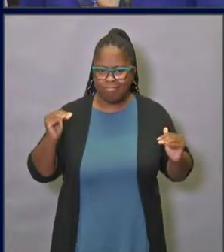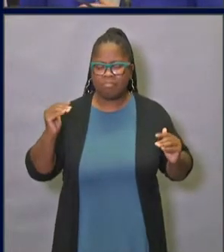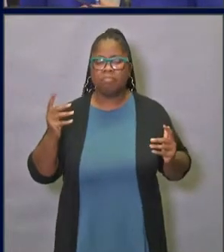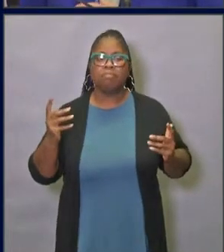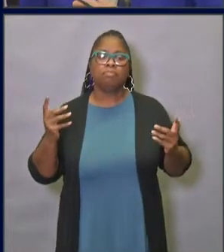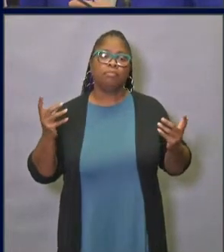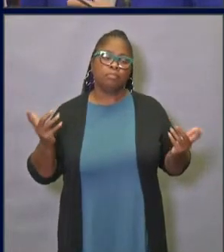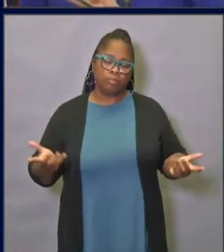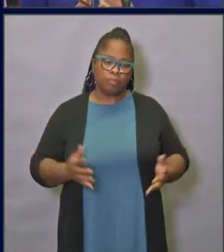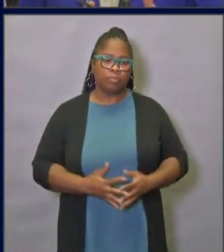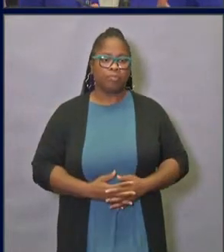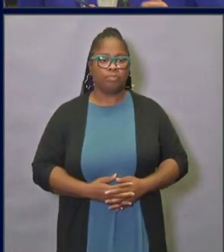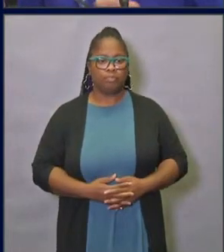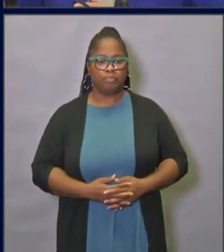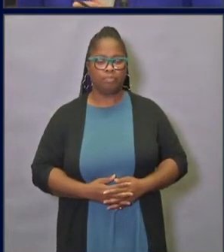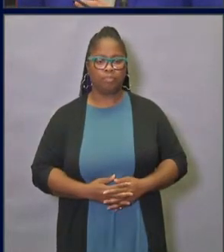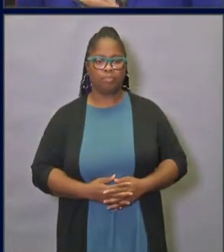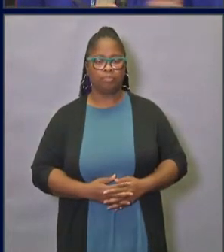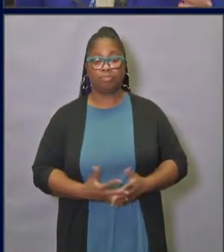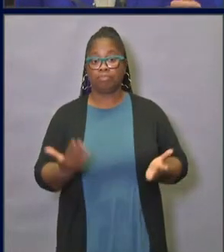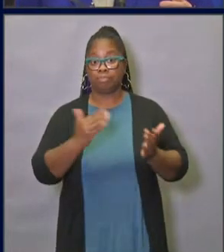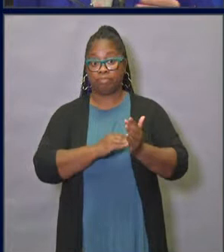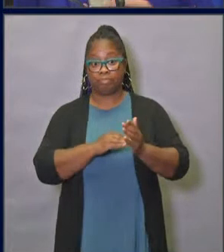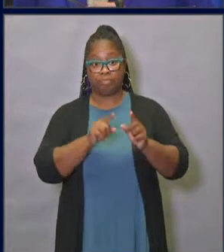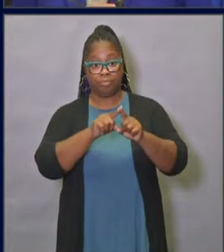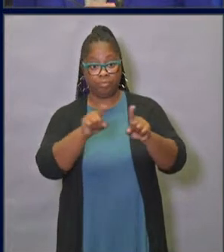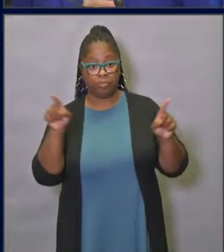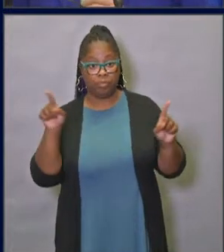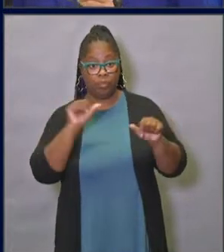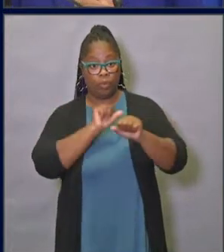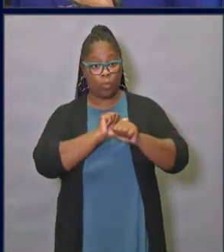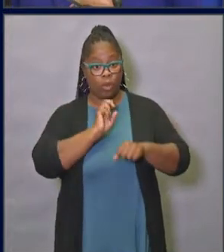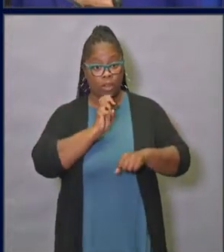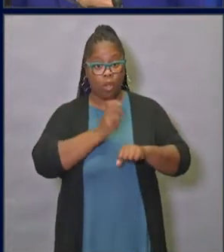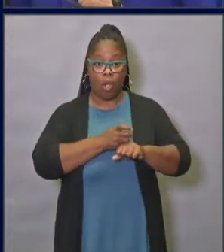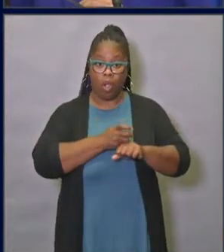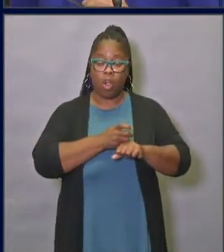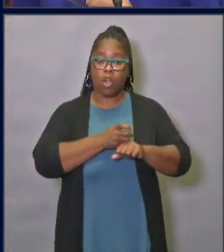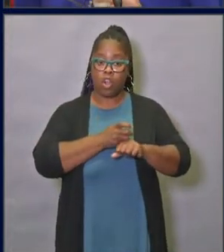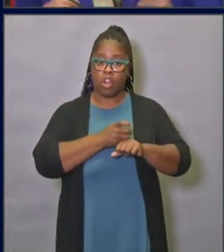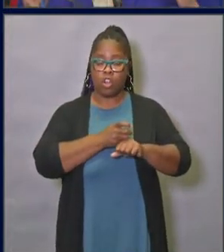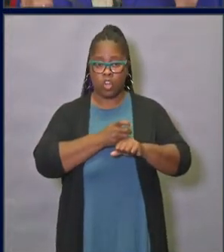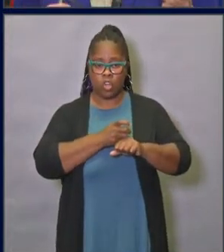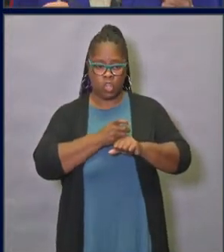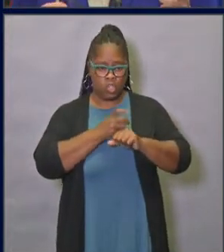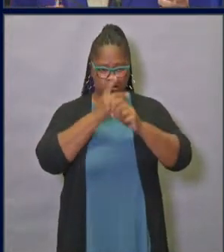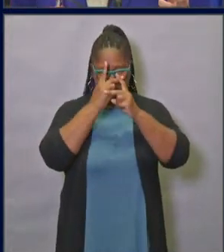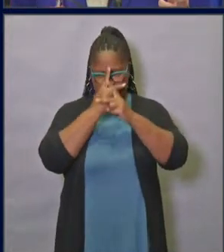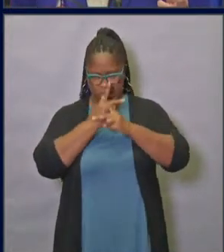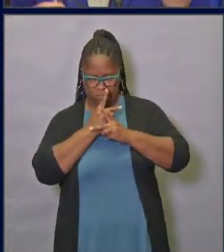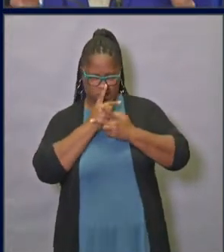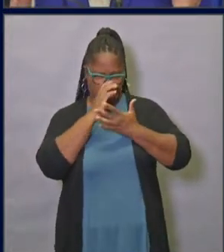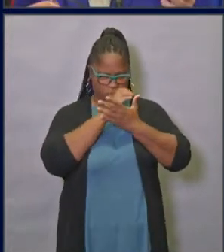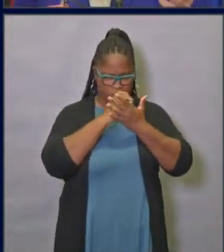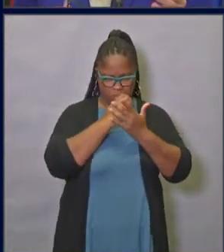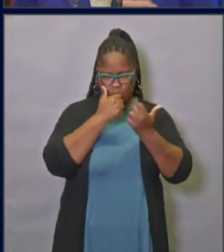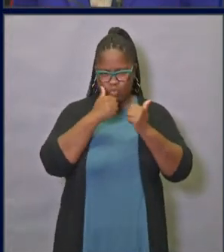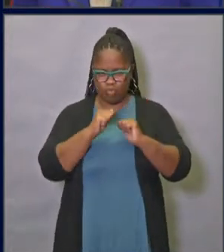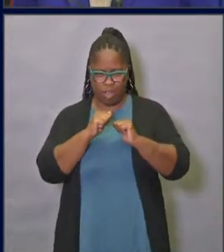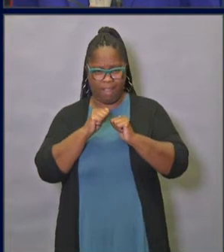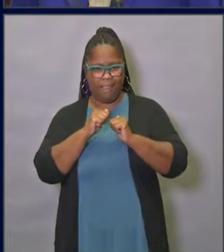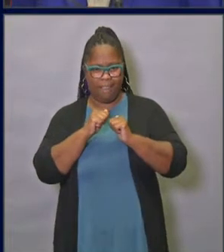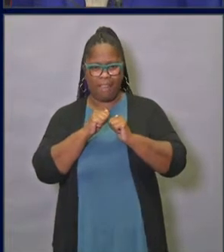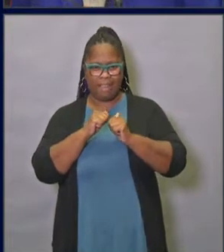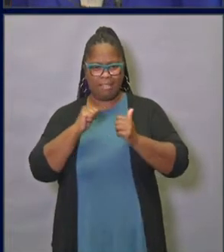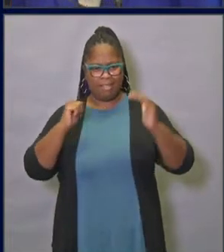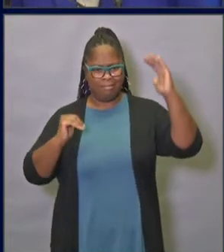say, again, thank you to everybody who's been working hard in this, sort of effort to eliminate